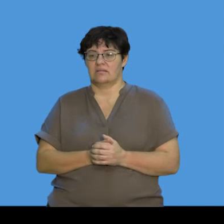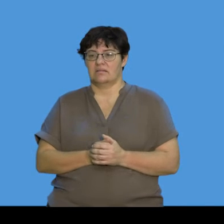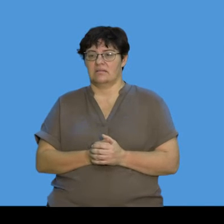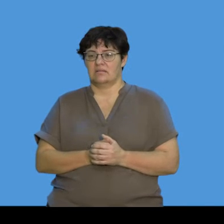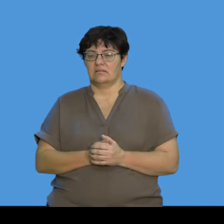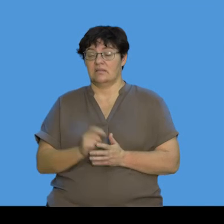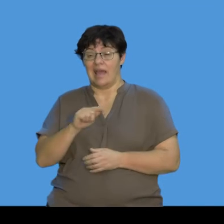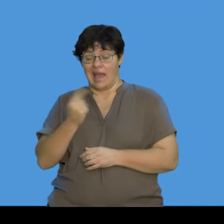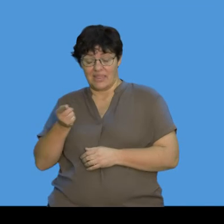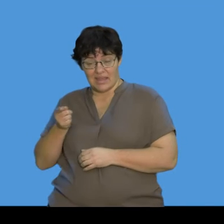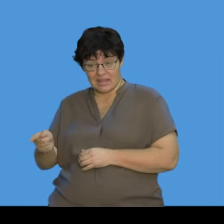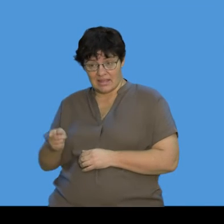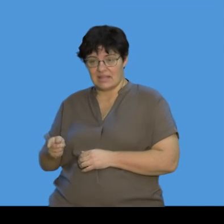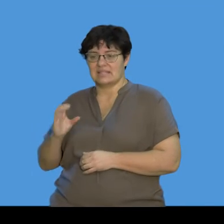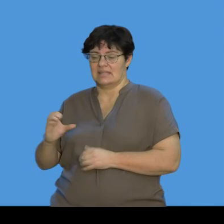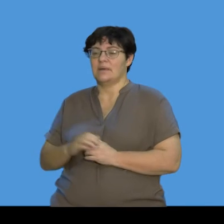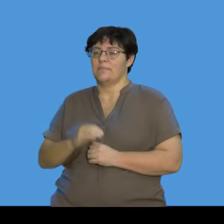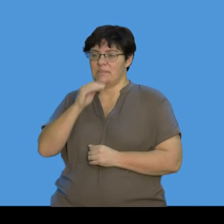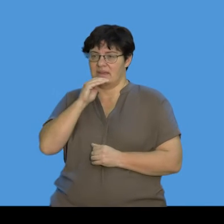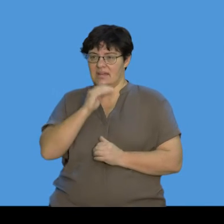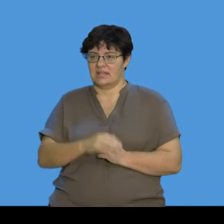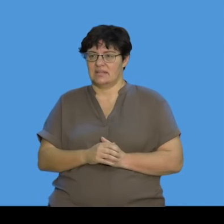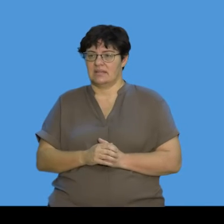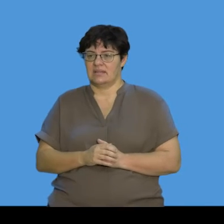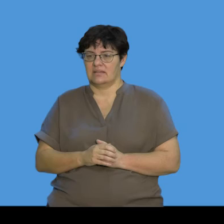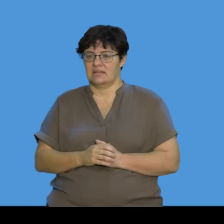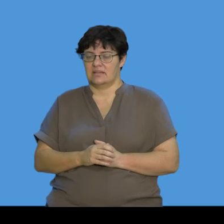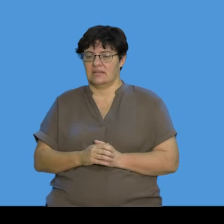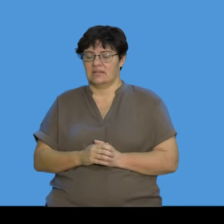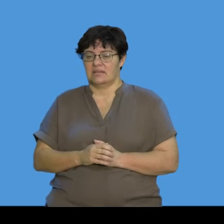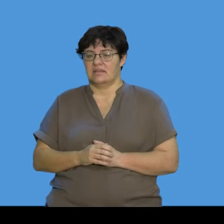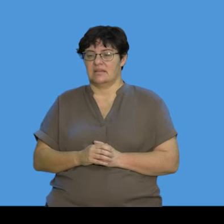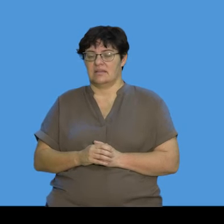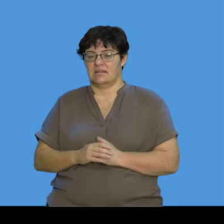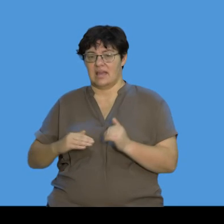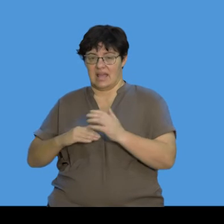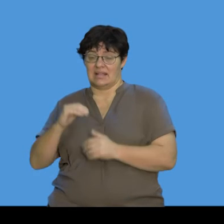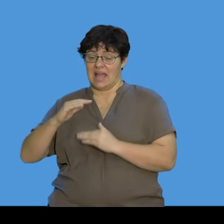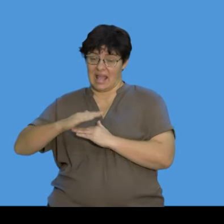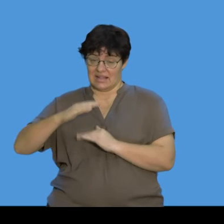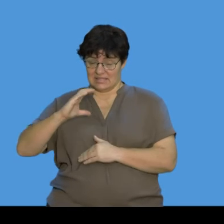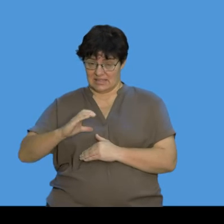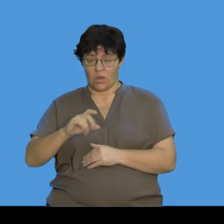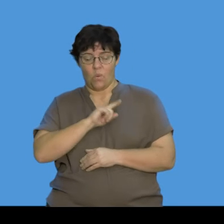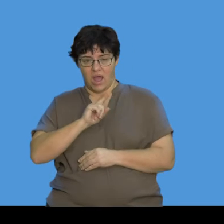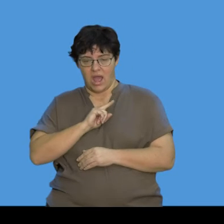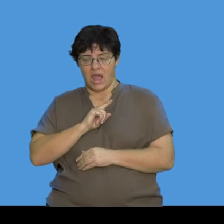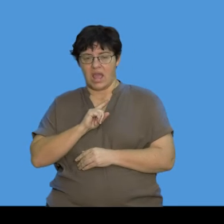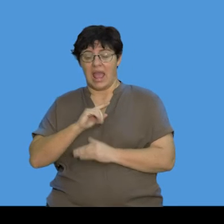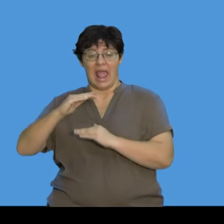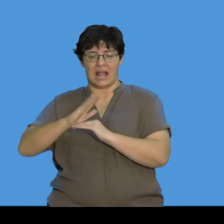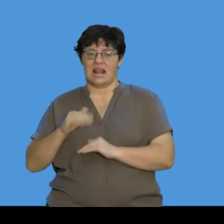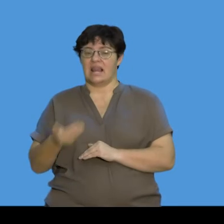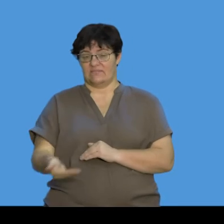to the last angle in the other triangle will be C, angle C. And the reason for this will be